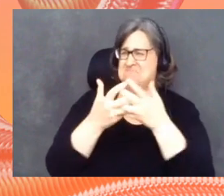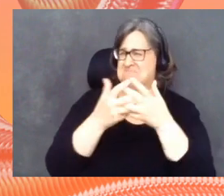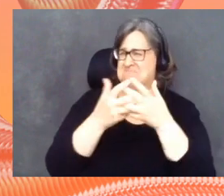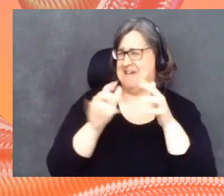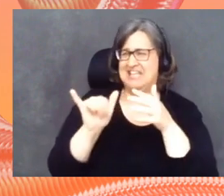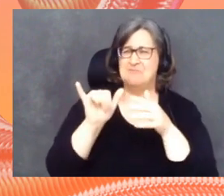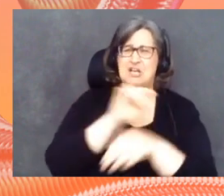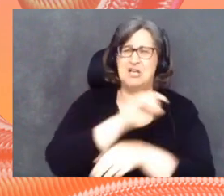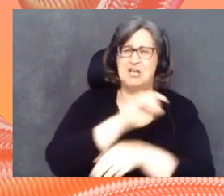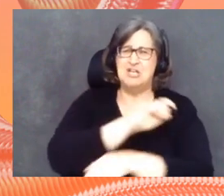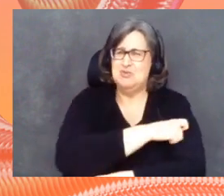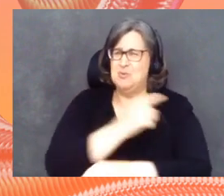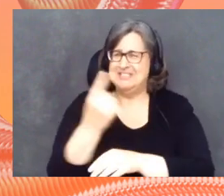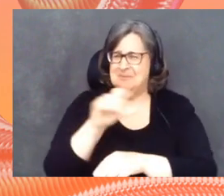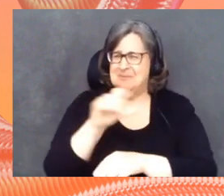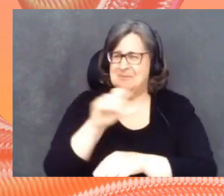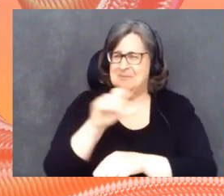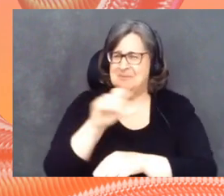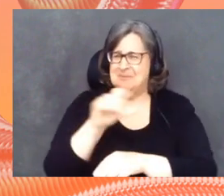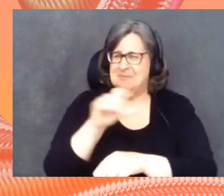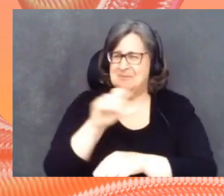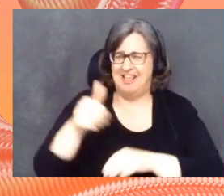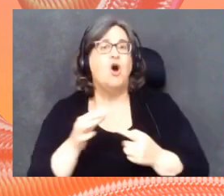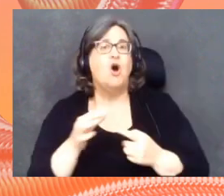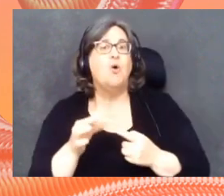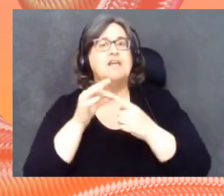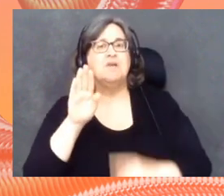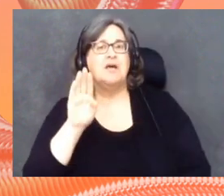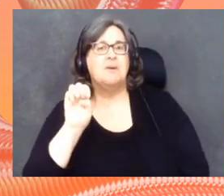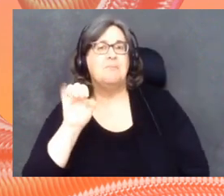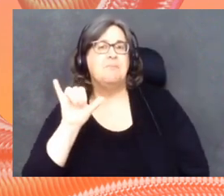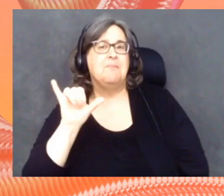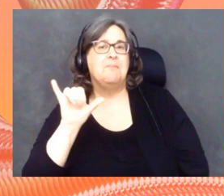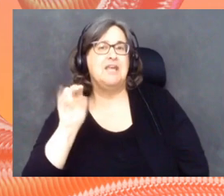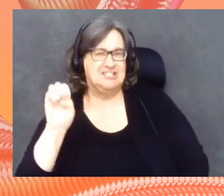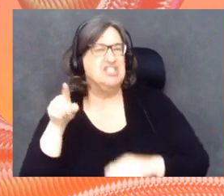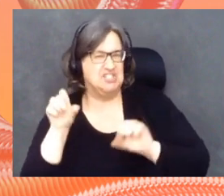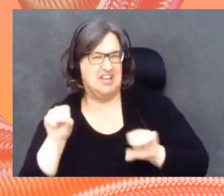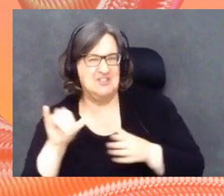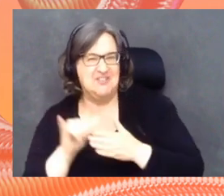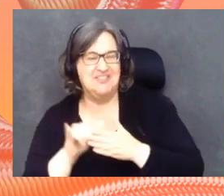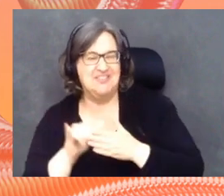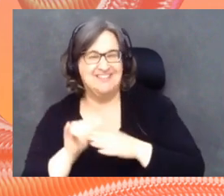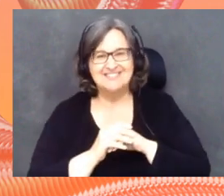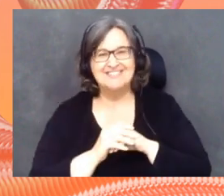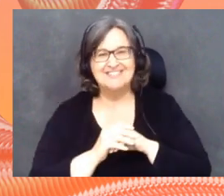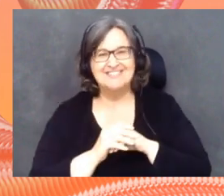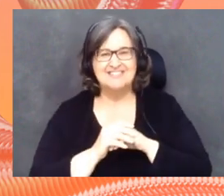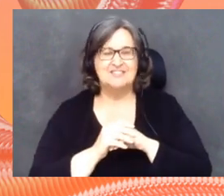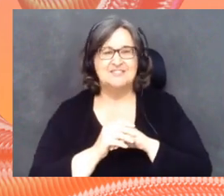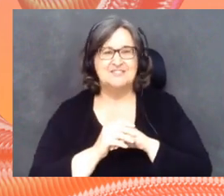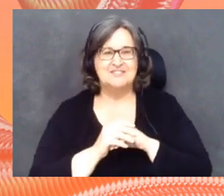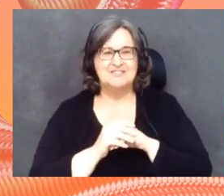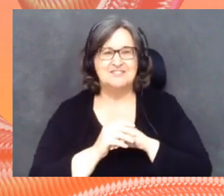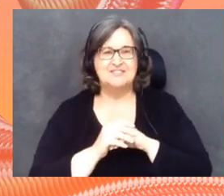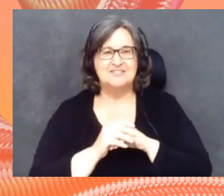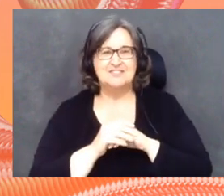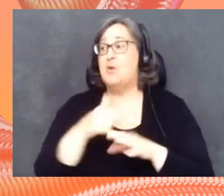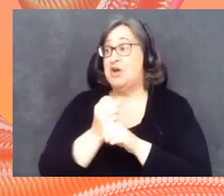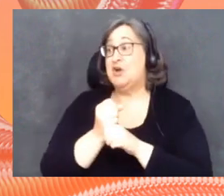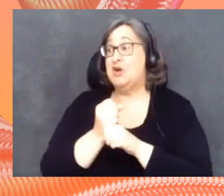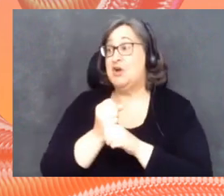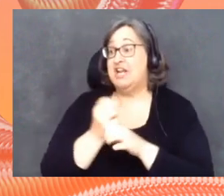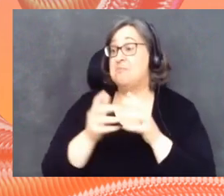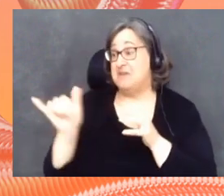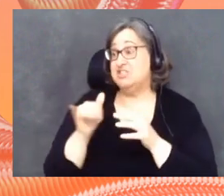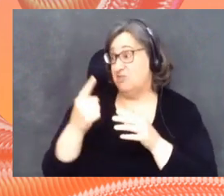actually it, except for Beyonce. I was like, Beyonce can do that. Right. But then now, you know, things change. You were gonna get a matching tattoo with Beyonce?